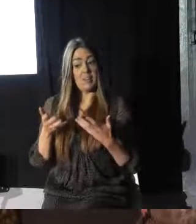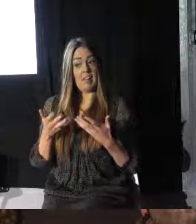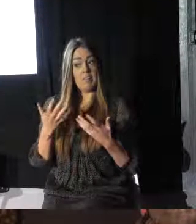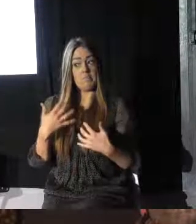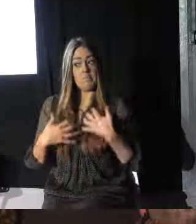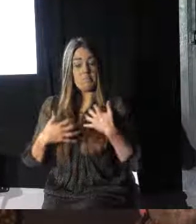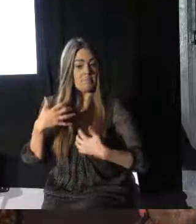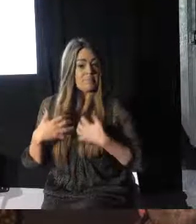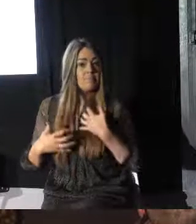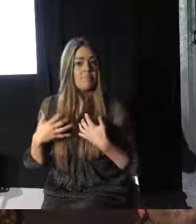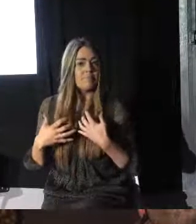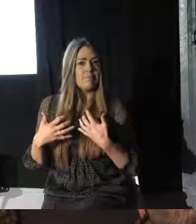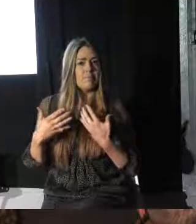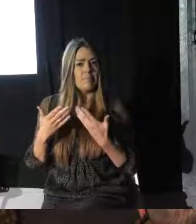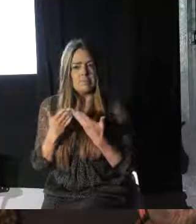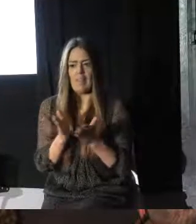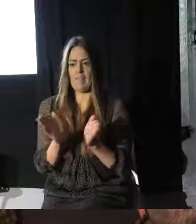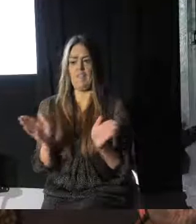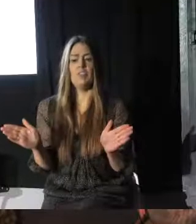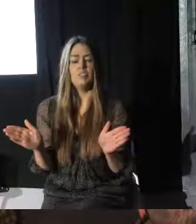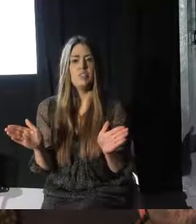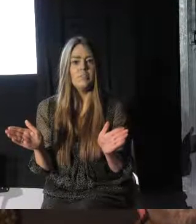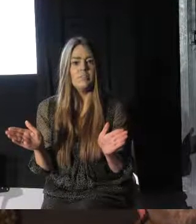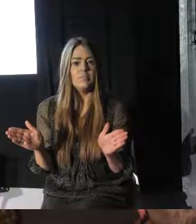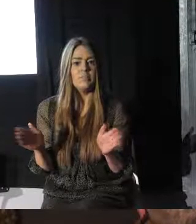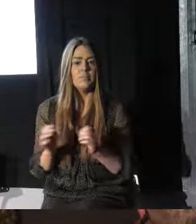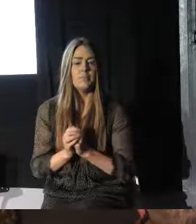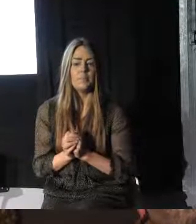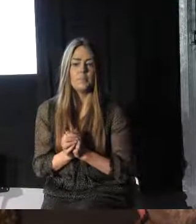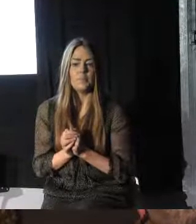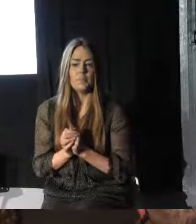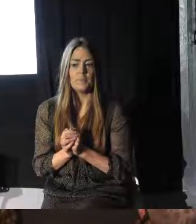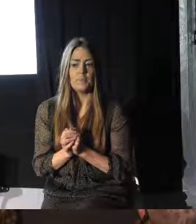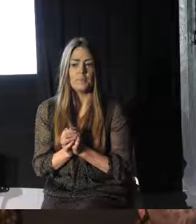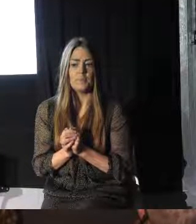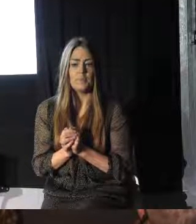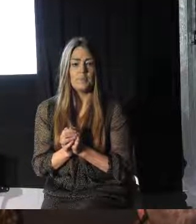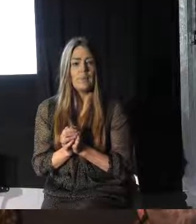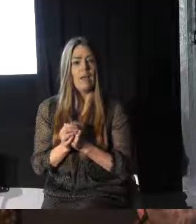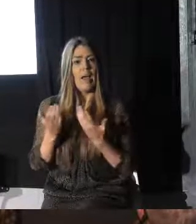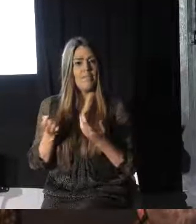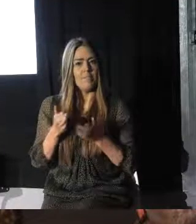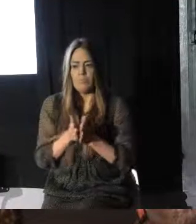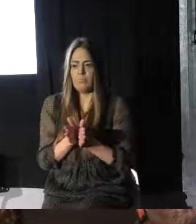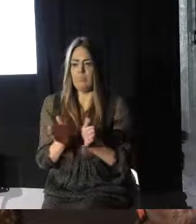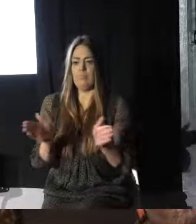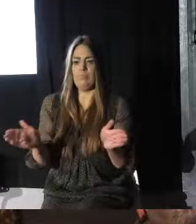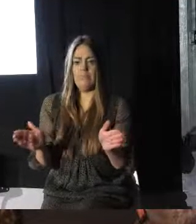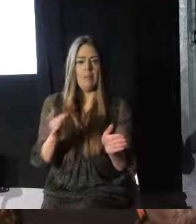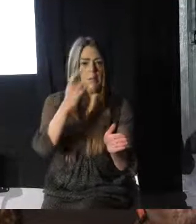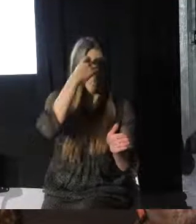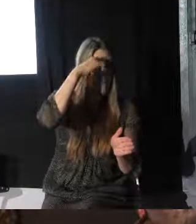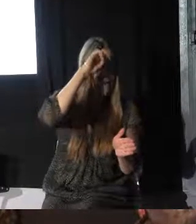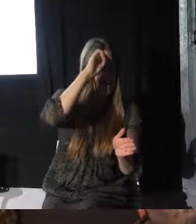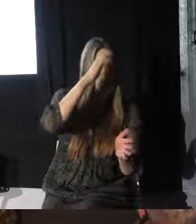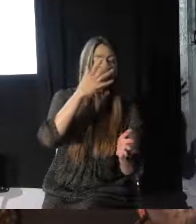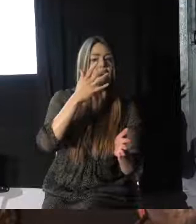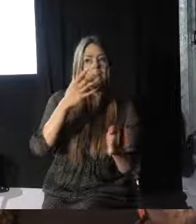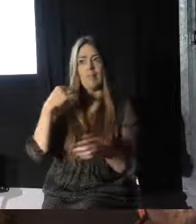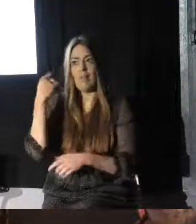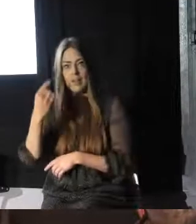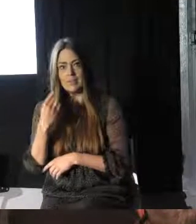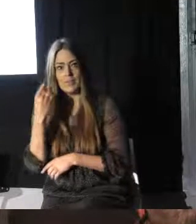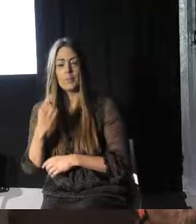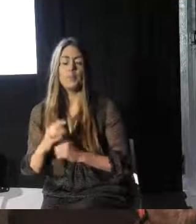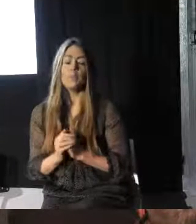fascinating diversion, point of sort of movement in different directions between Berlin and